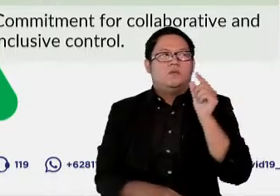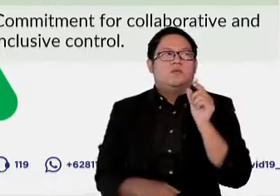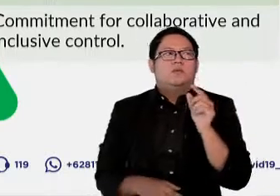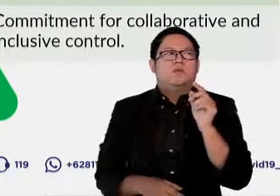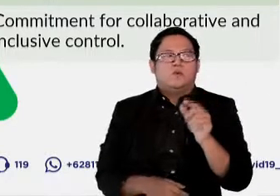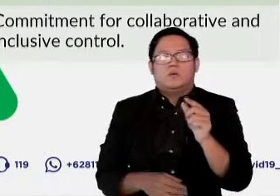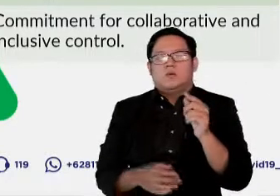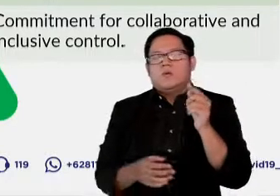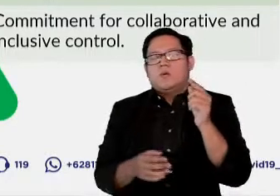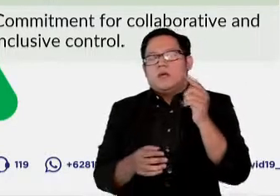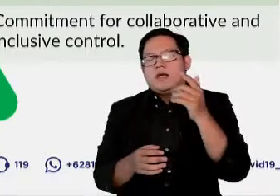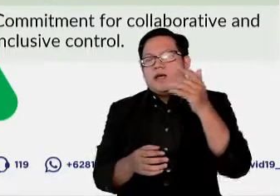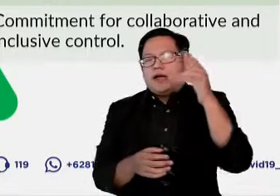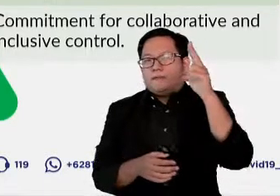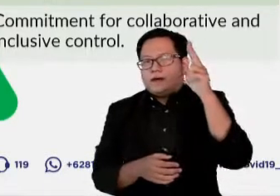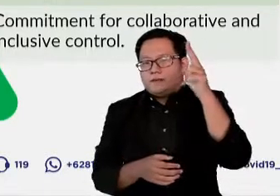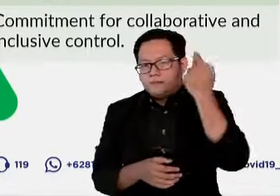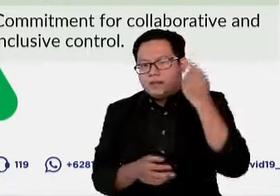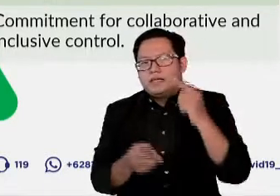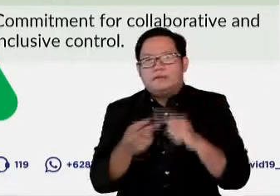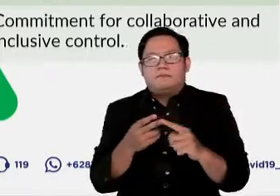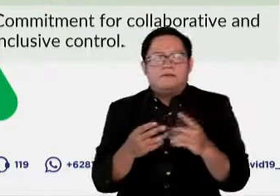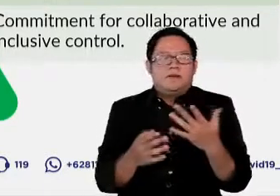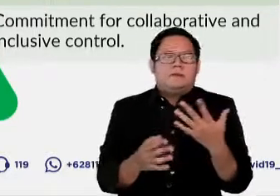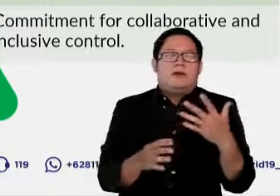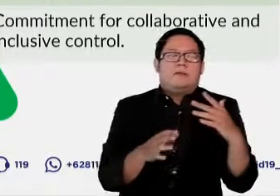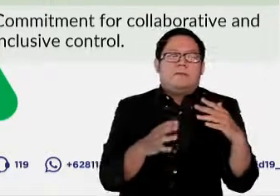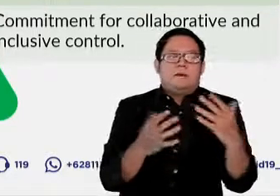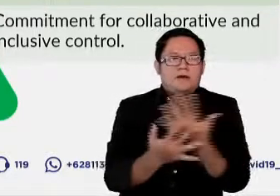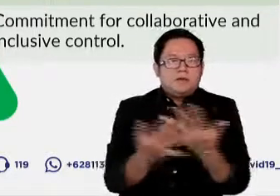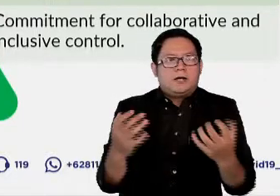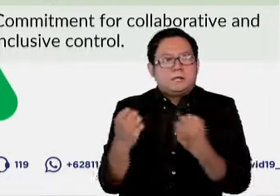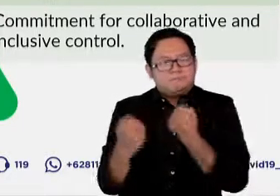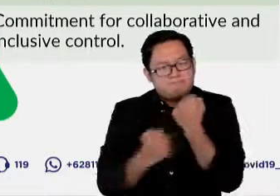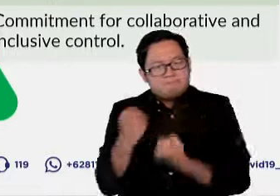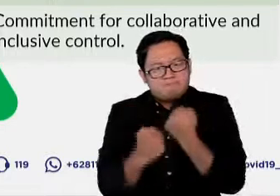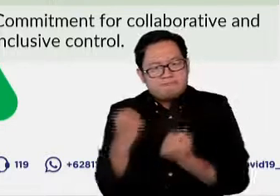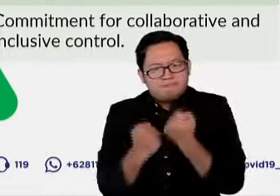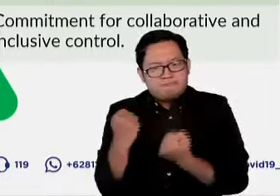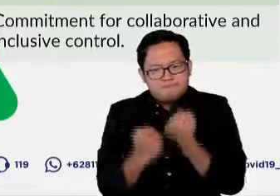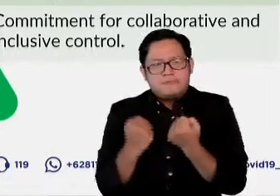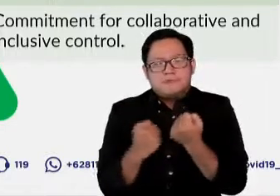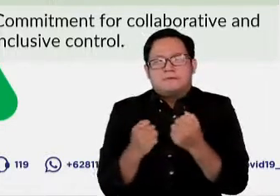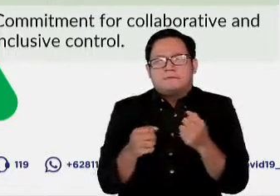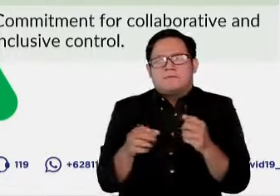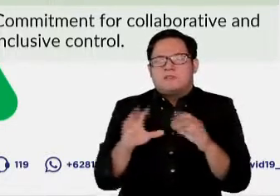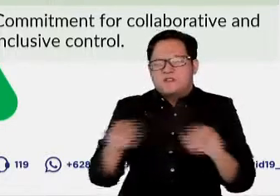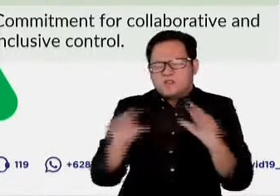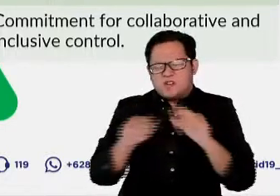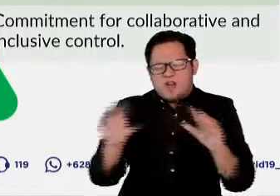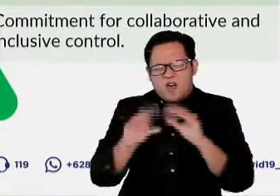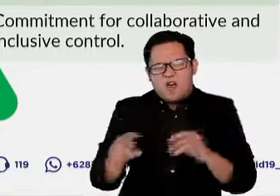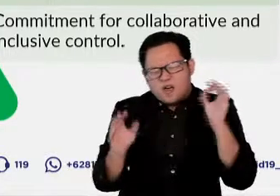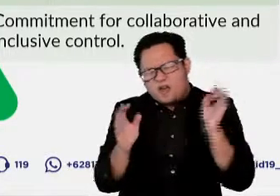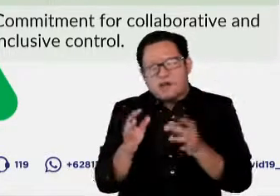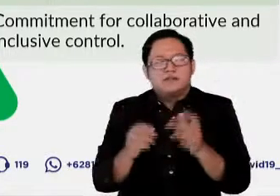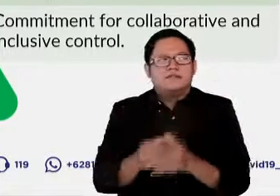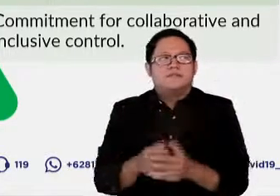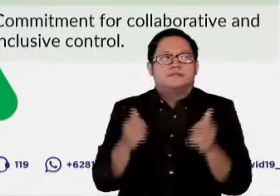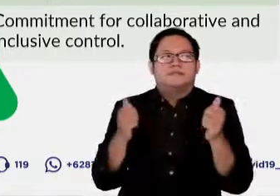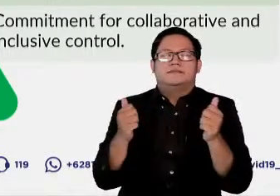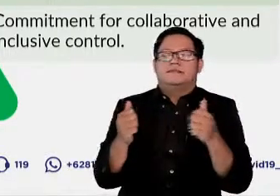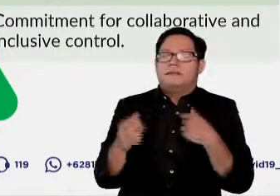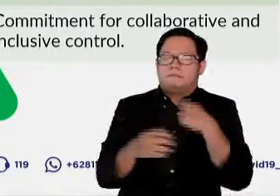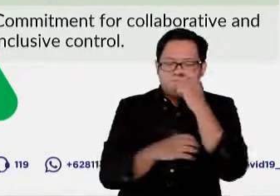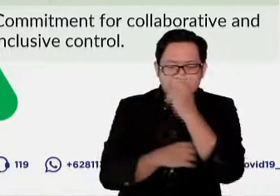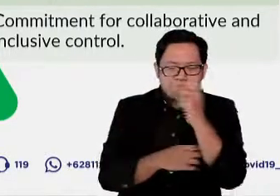to consistently control COVID-19 in several layers that has contributed to great